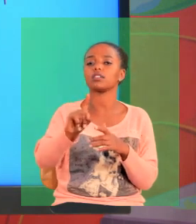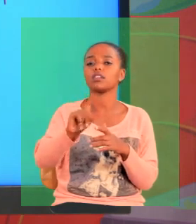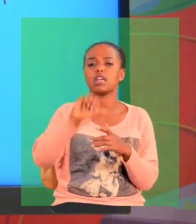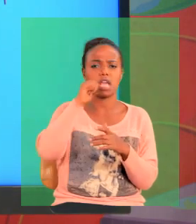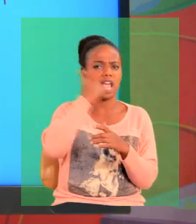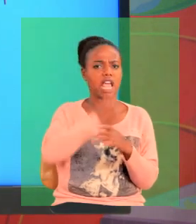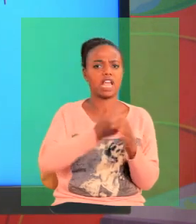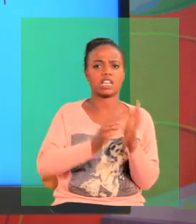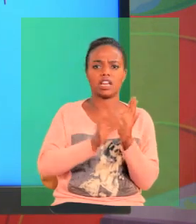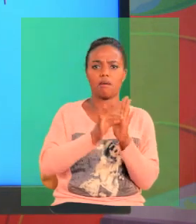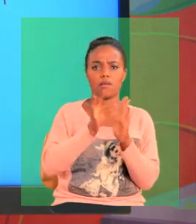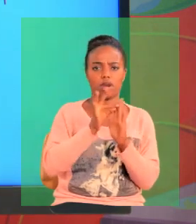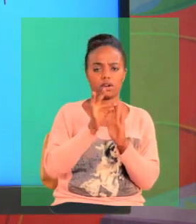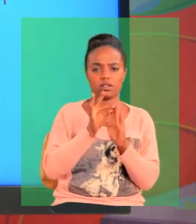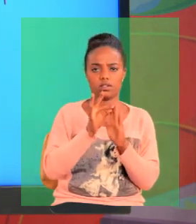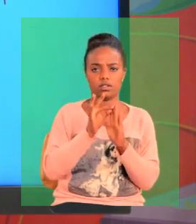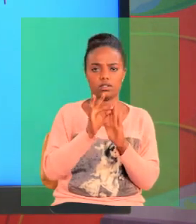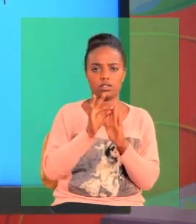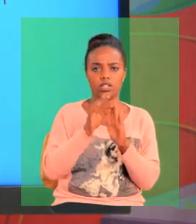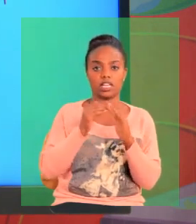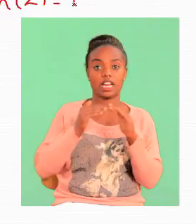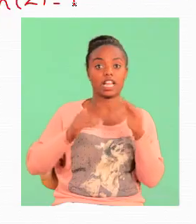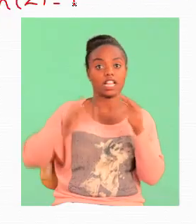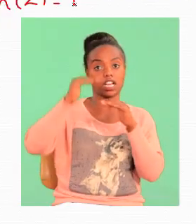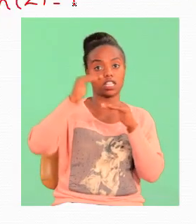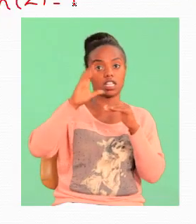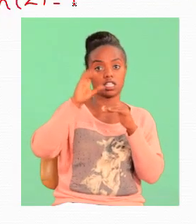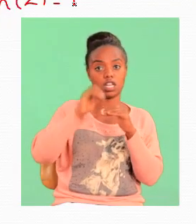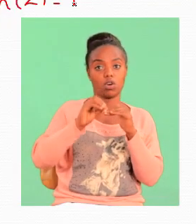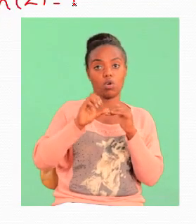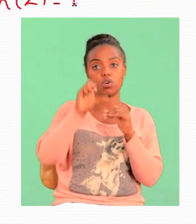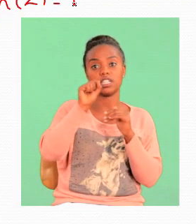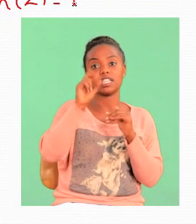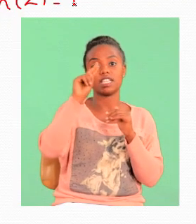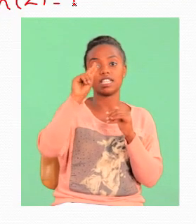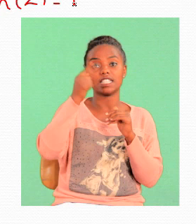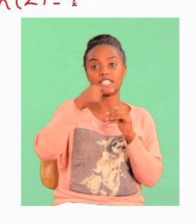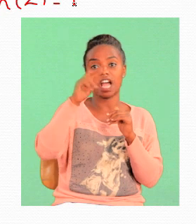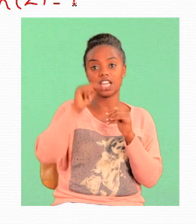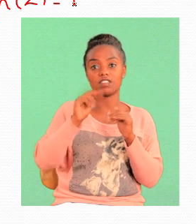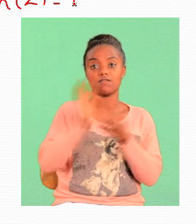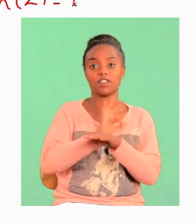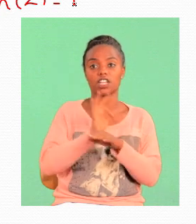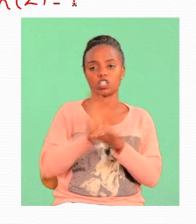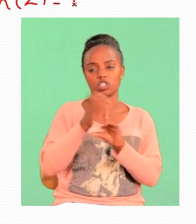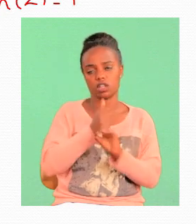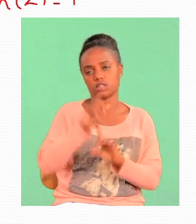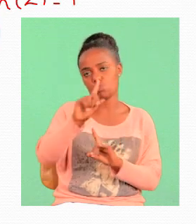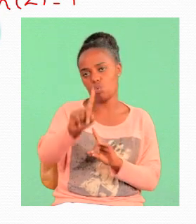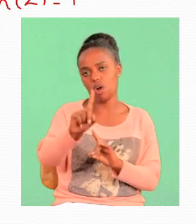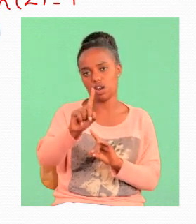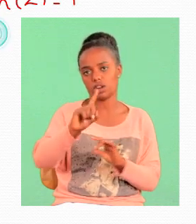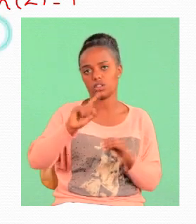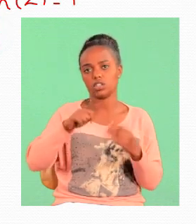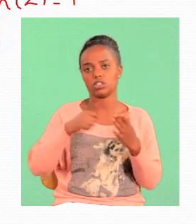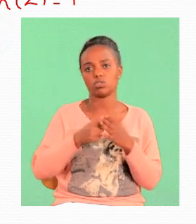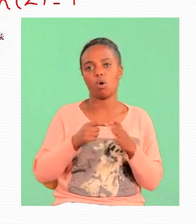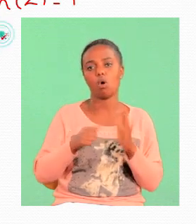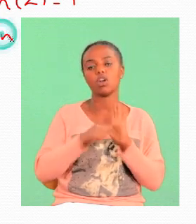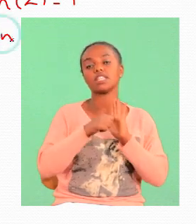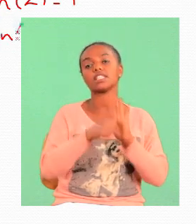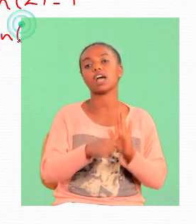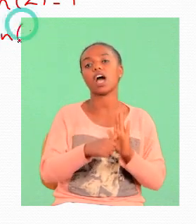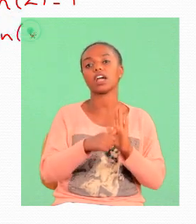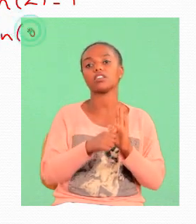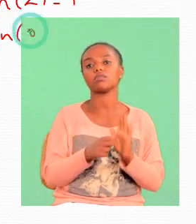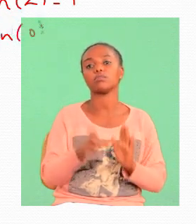any number, greater than 0, the sine function takes 1. If you are asked the sine of